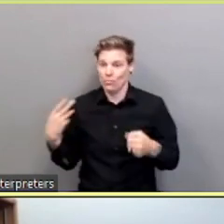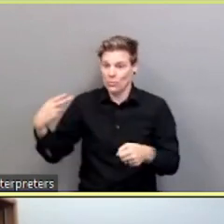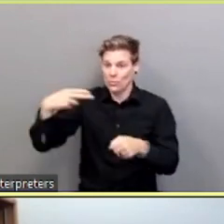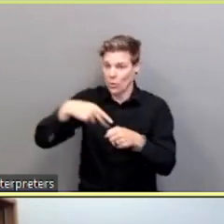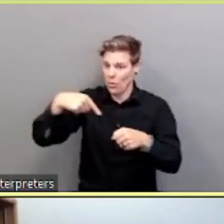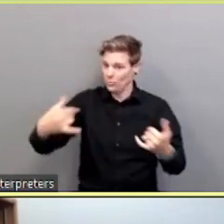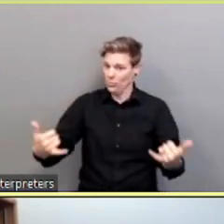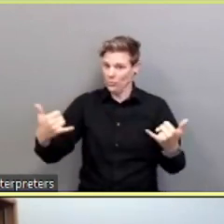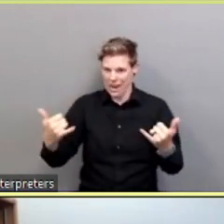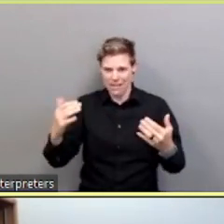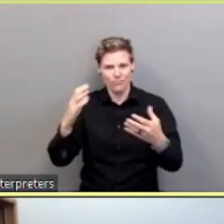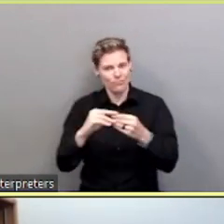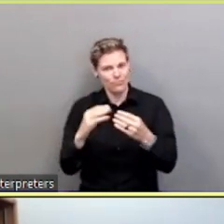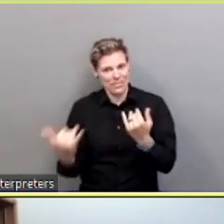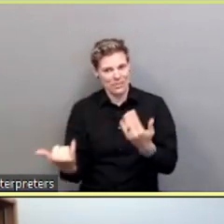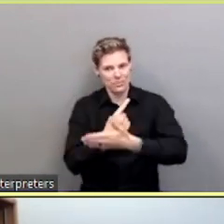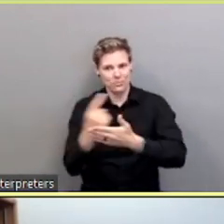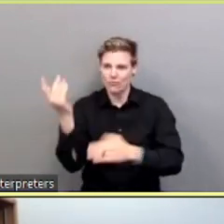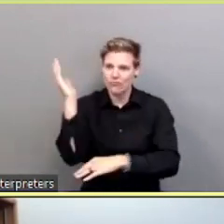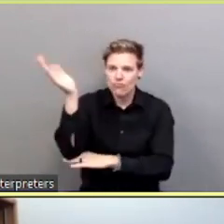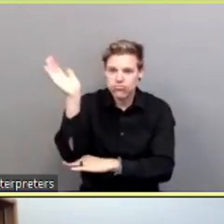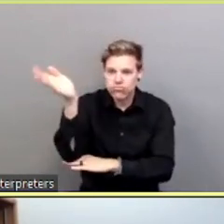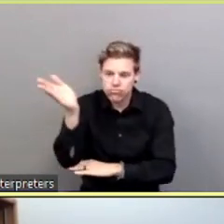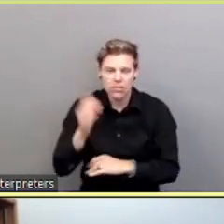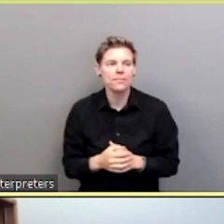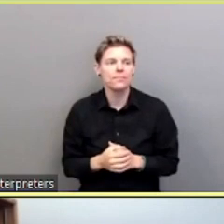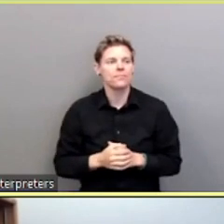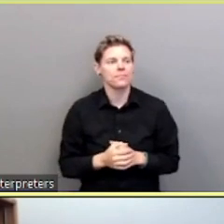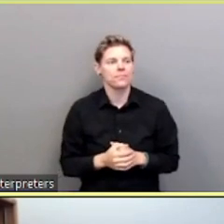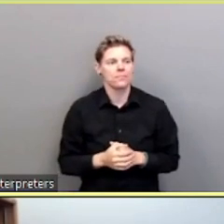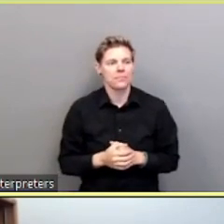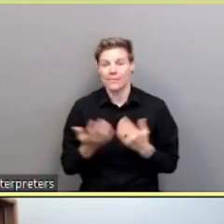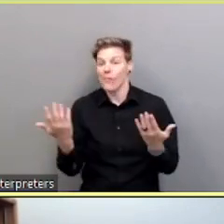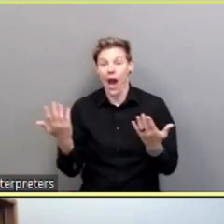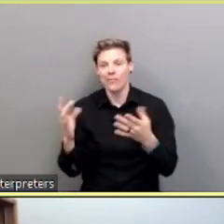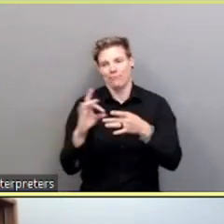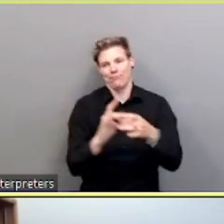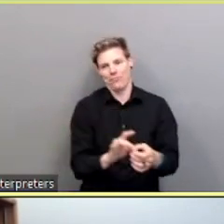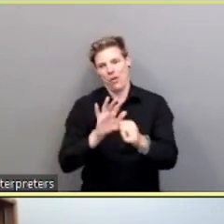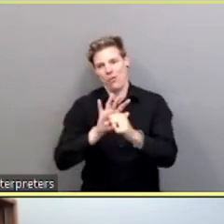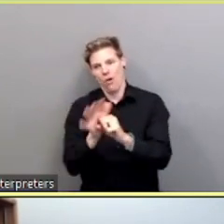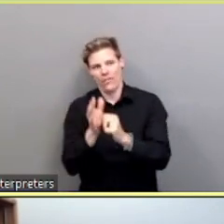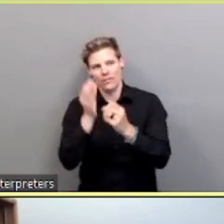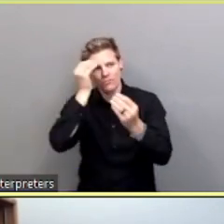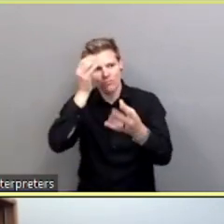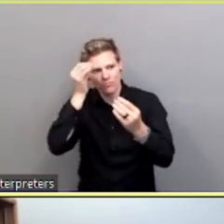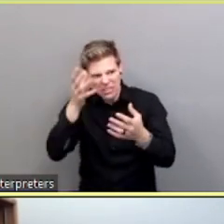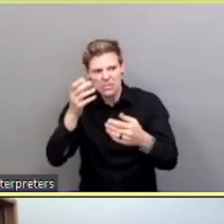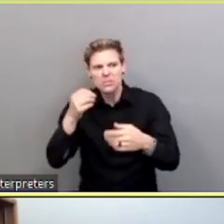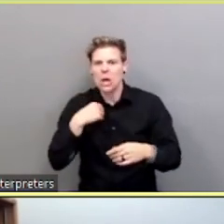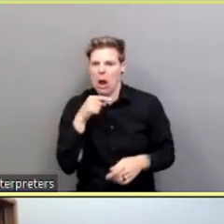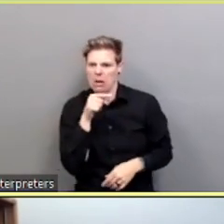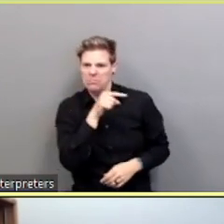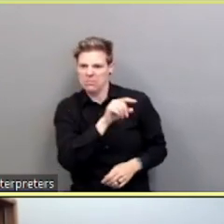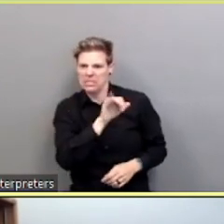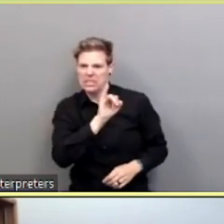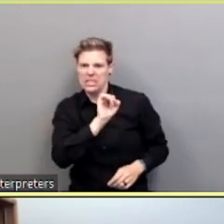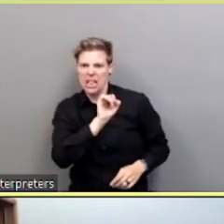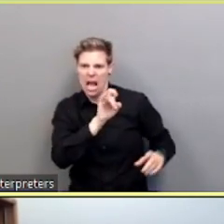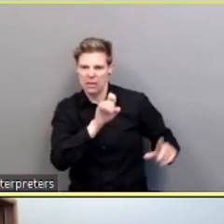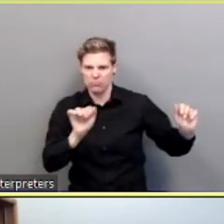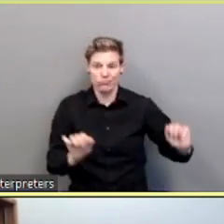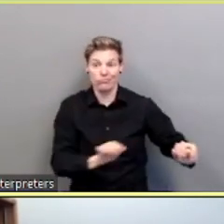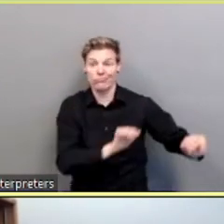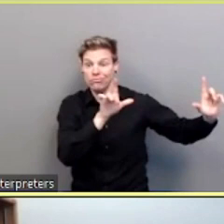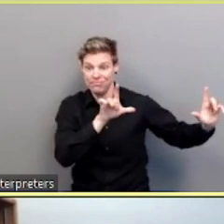week for this COVID-19 update. I have a few slides to share with you on our